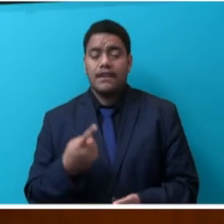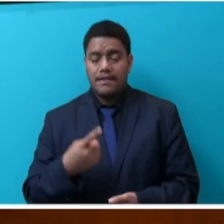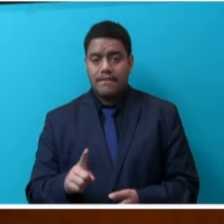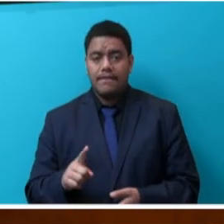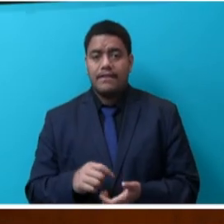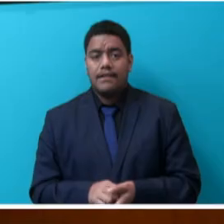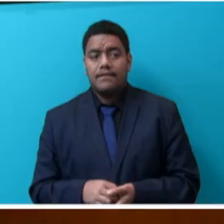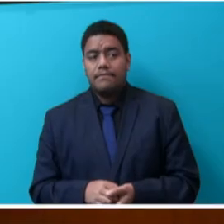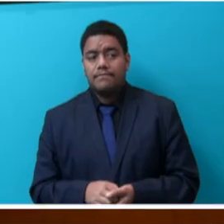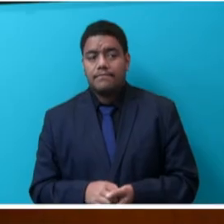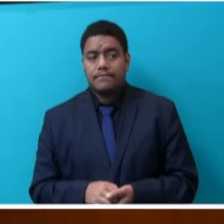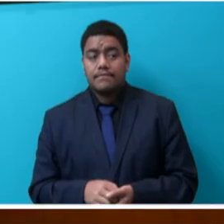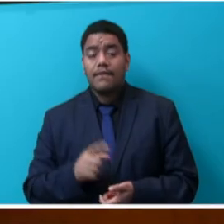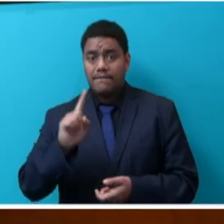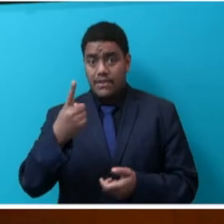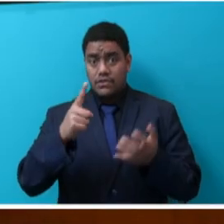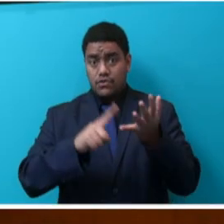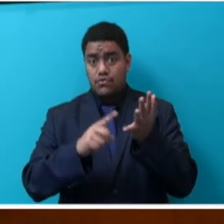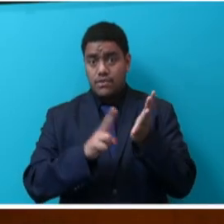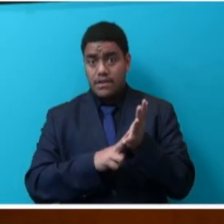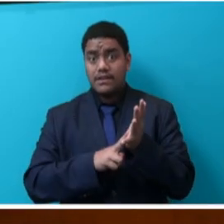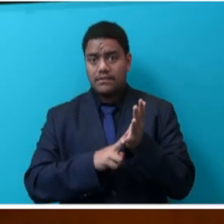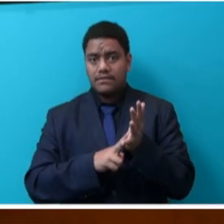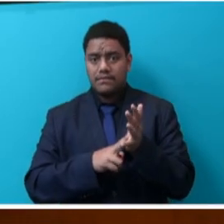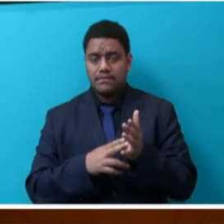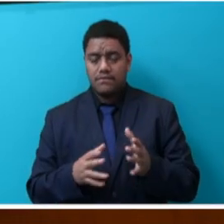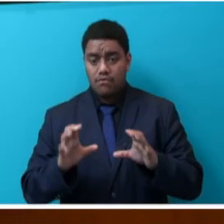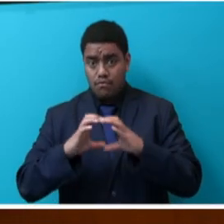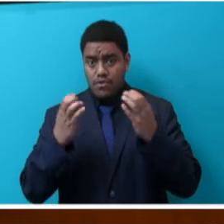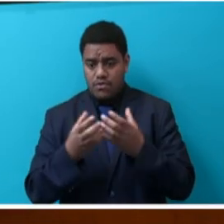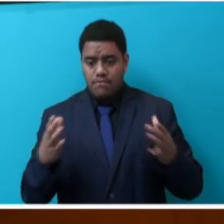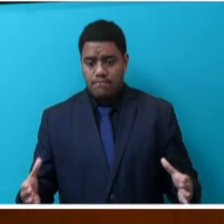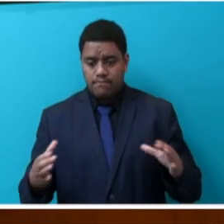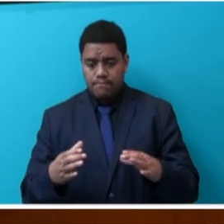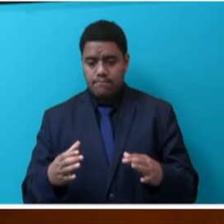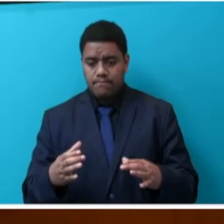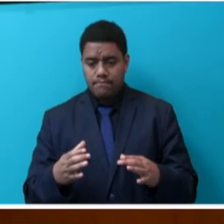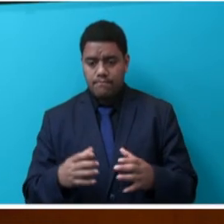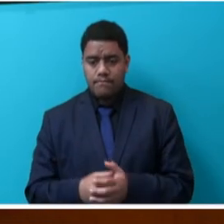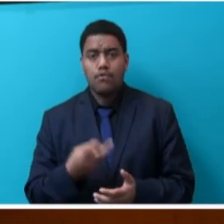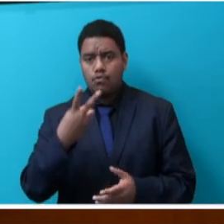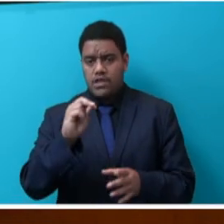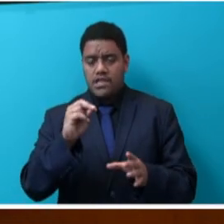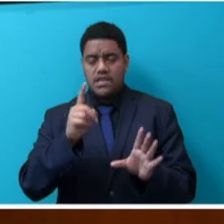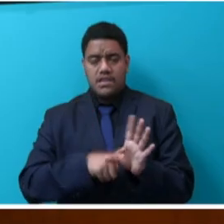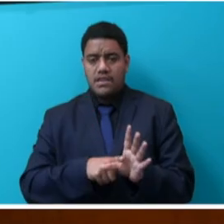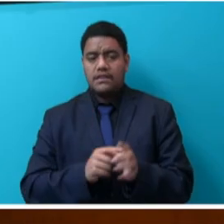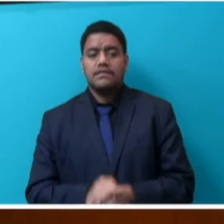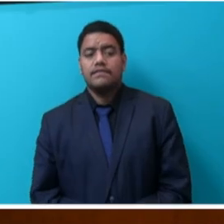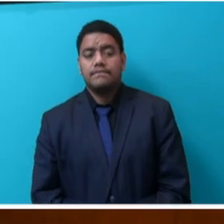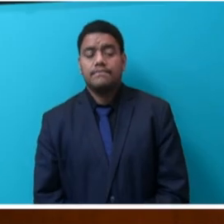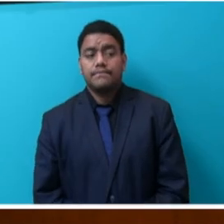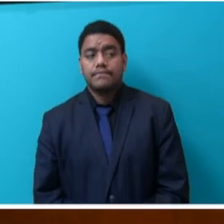And in fact, it is the first UN criminal justice treaty in over 20 years.